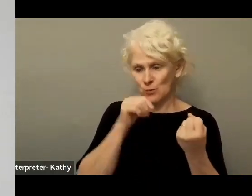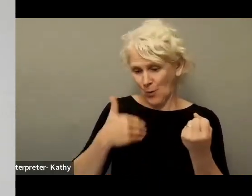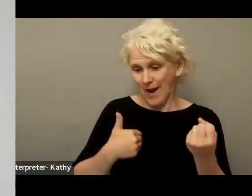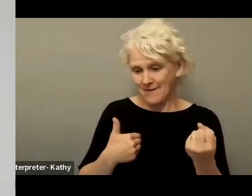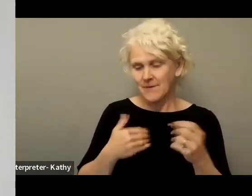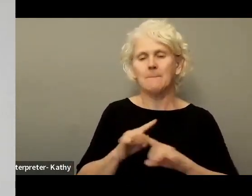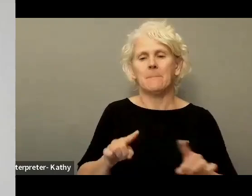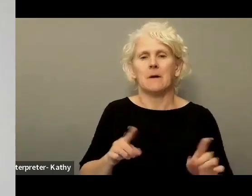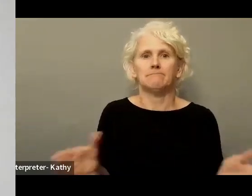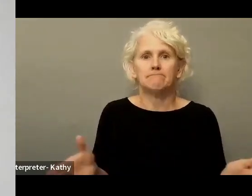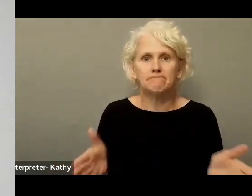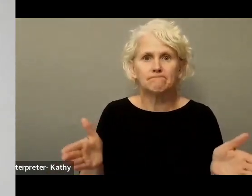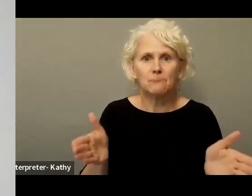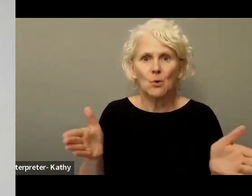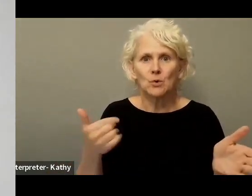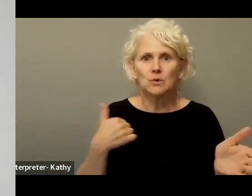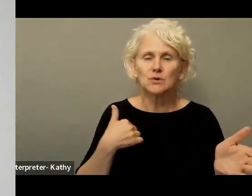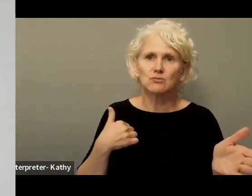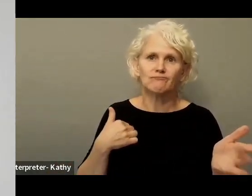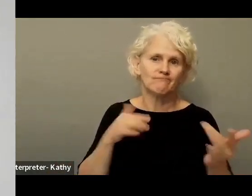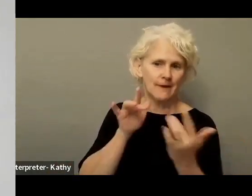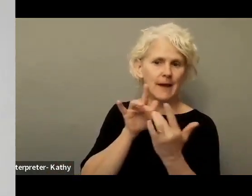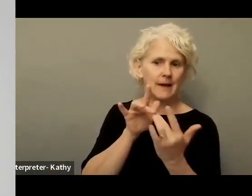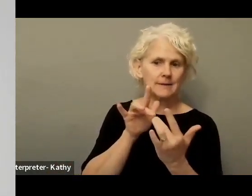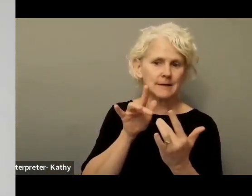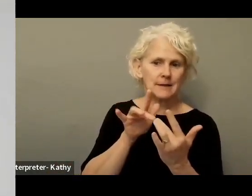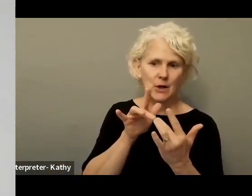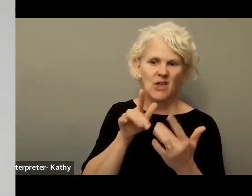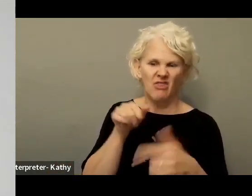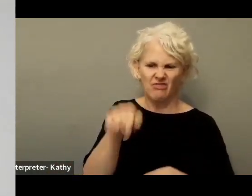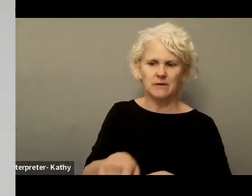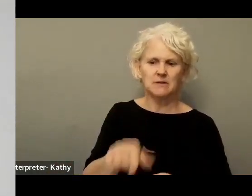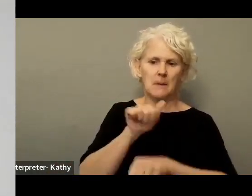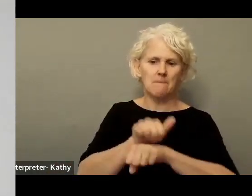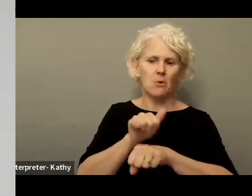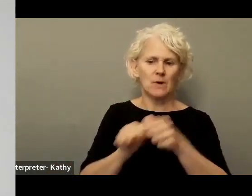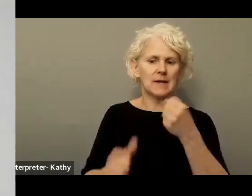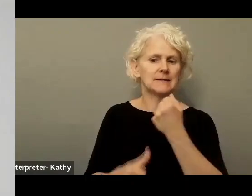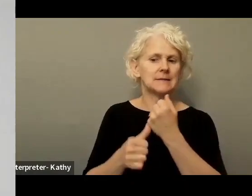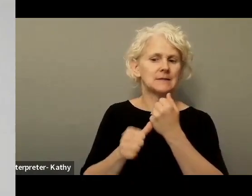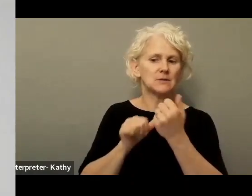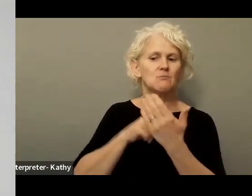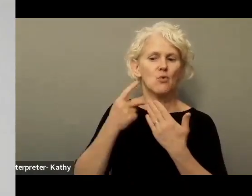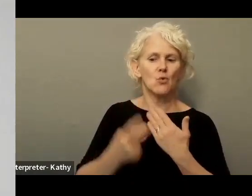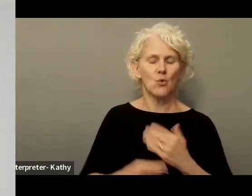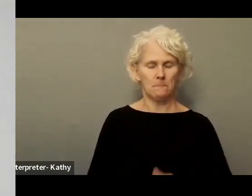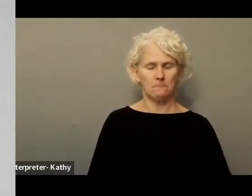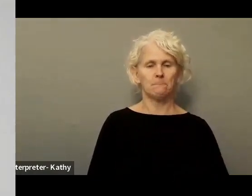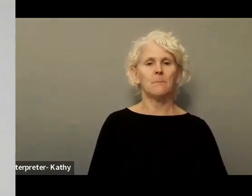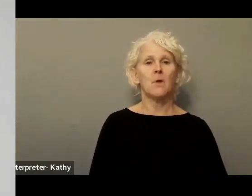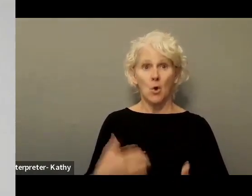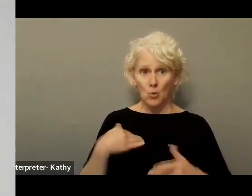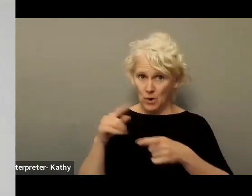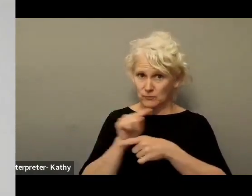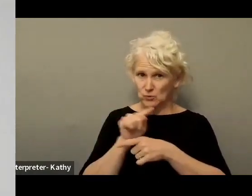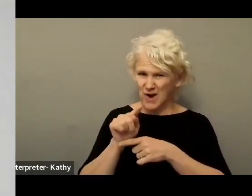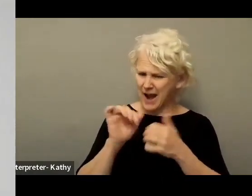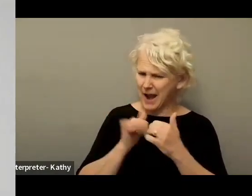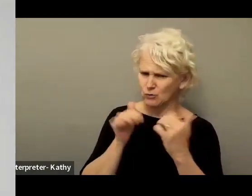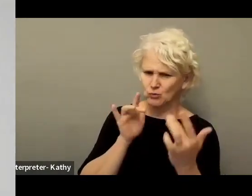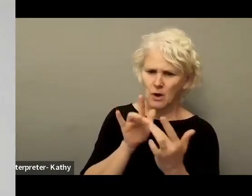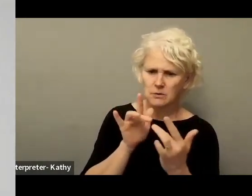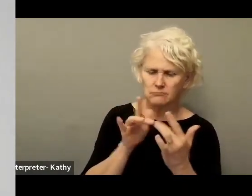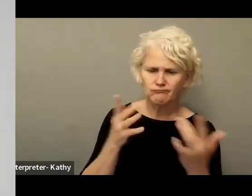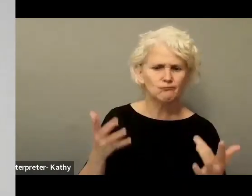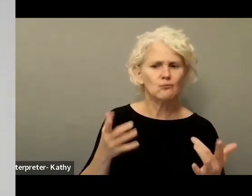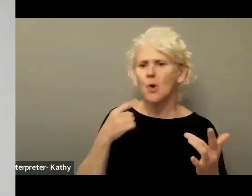we really encourage folks to to contact our employee assistance program. We do trainings on how to contact them and what to